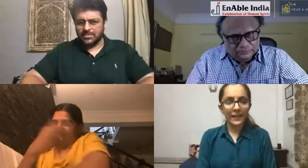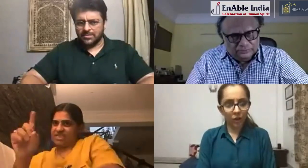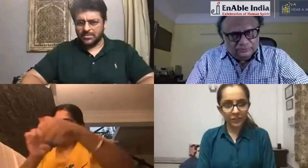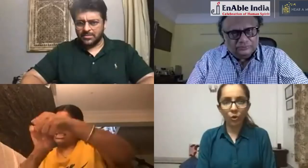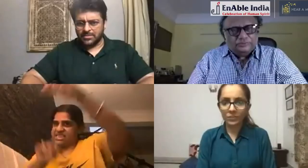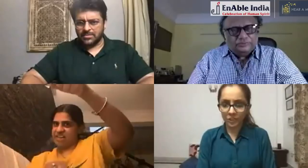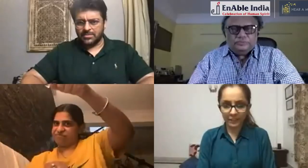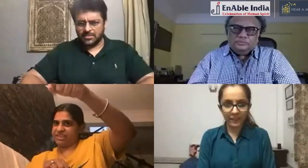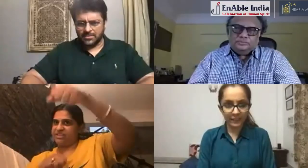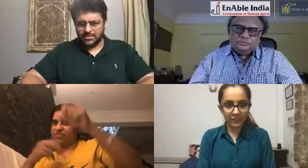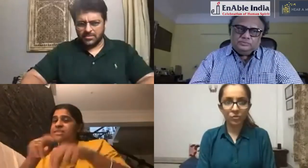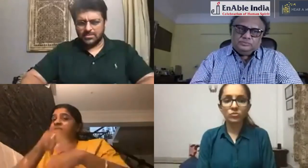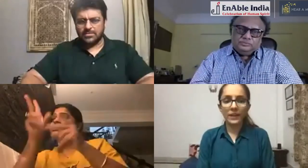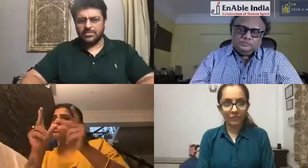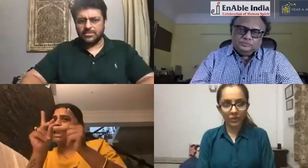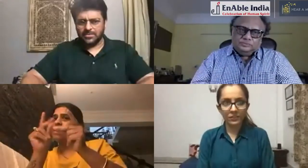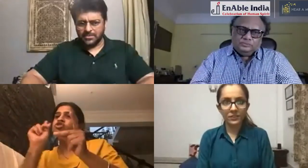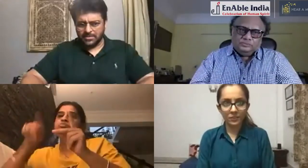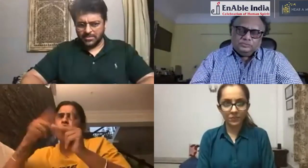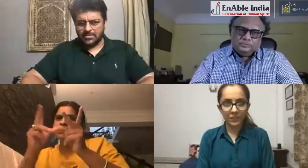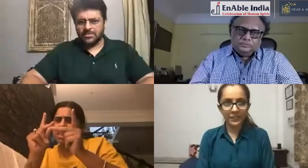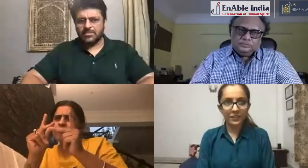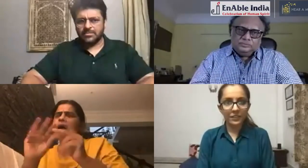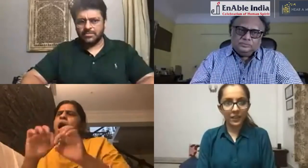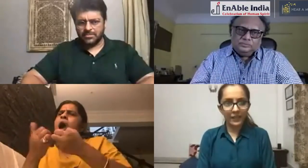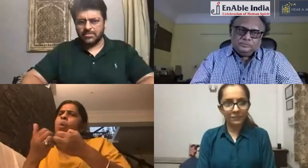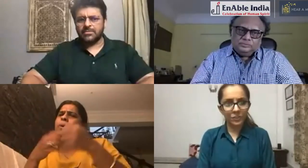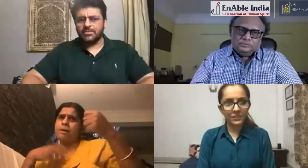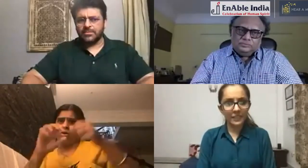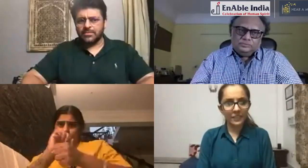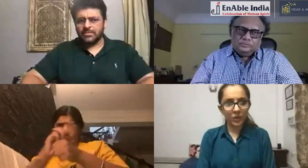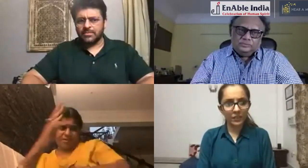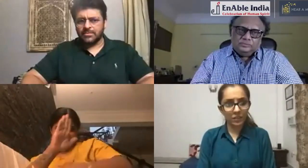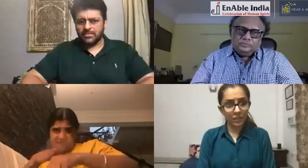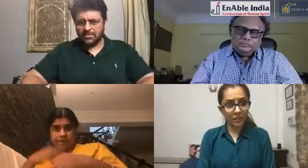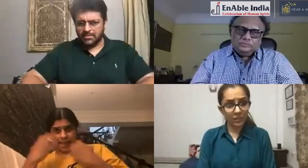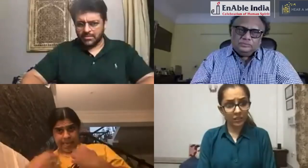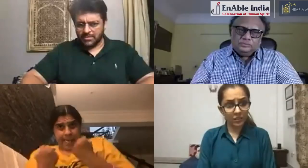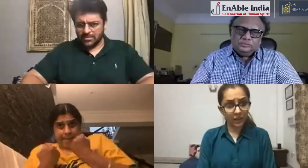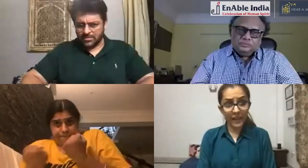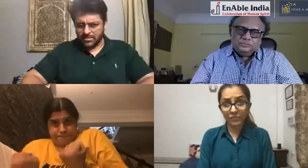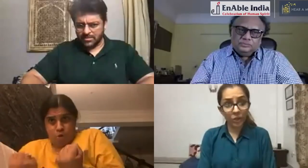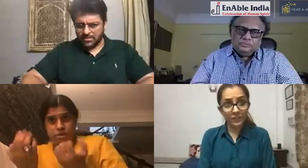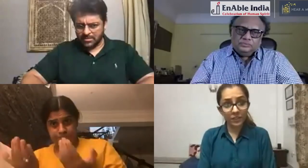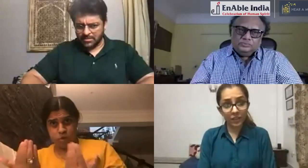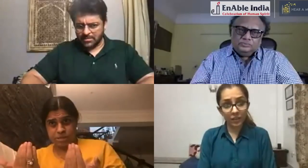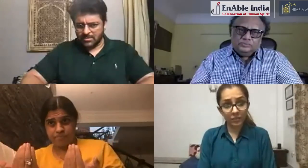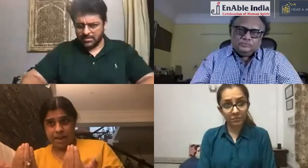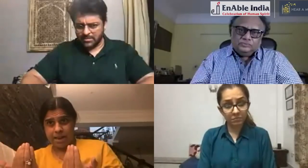So I got the Covishield vaccine also. I have gotten the certificate. And for the second one, I have